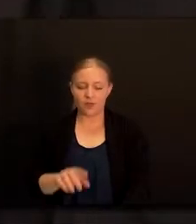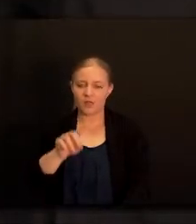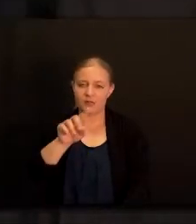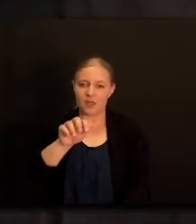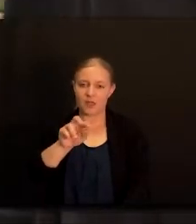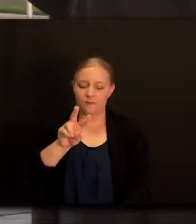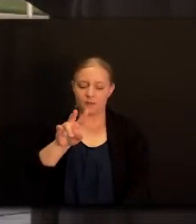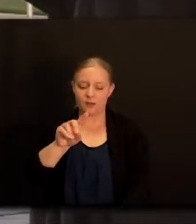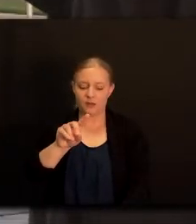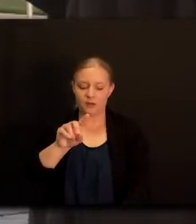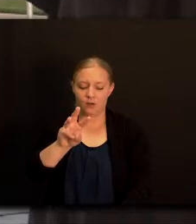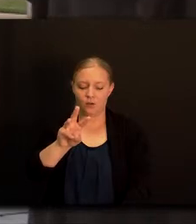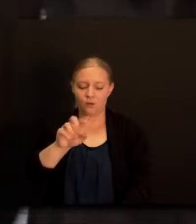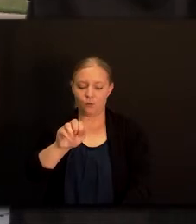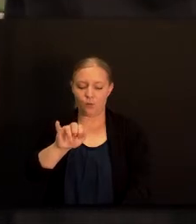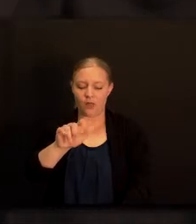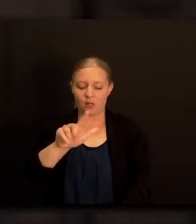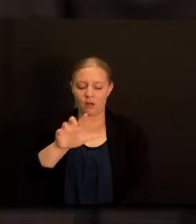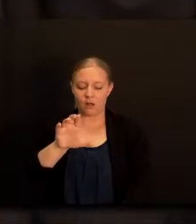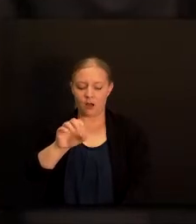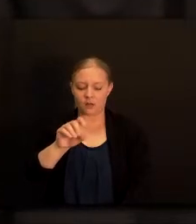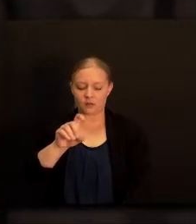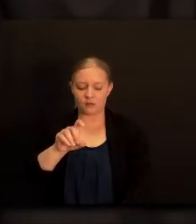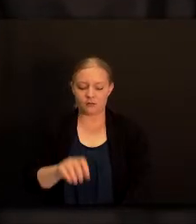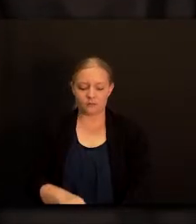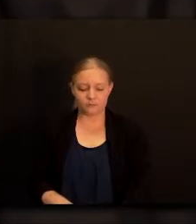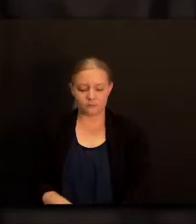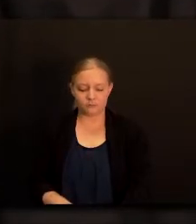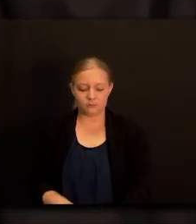David S. Wilcox.